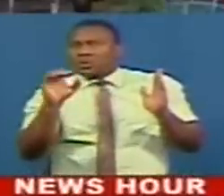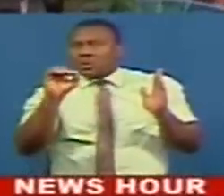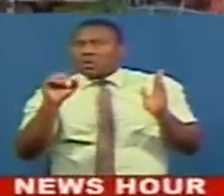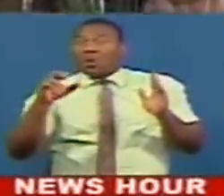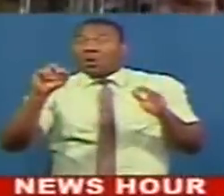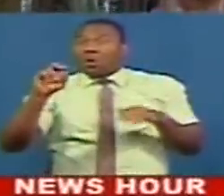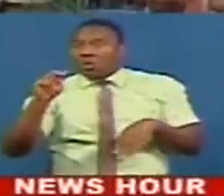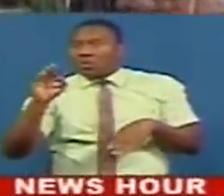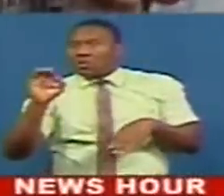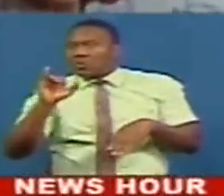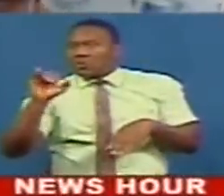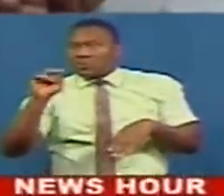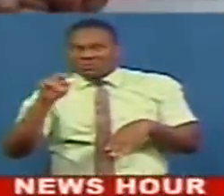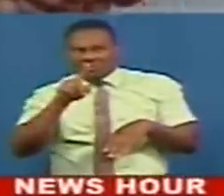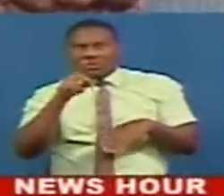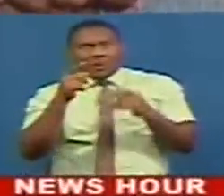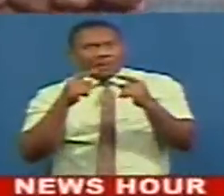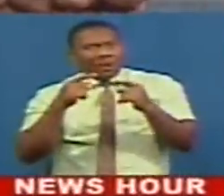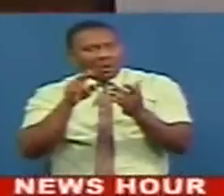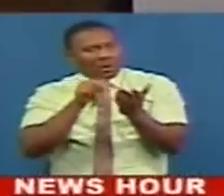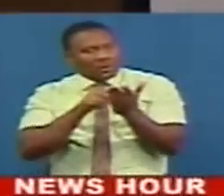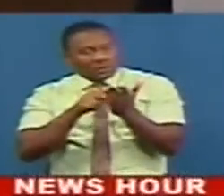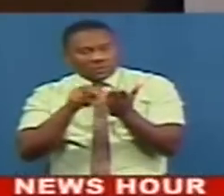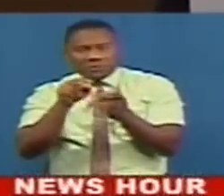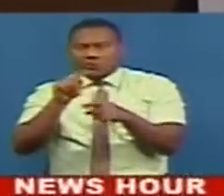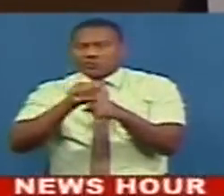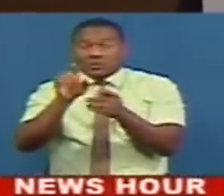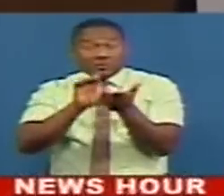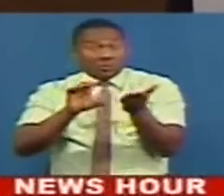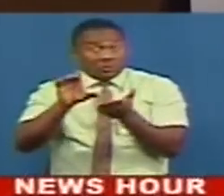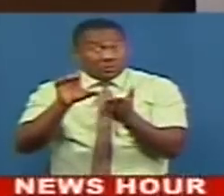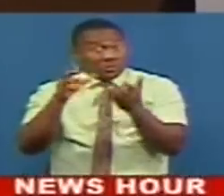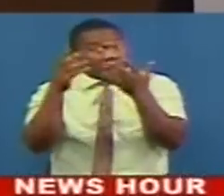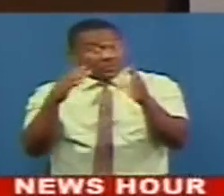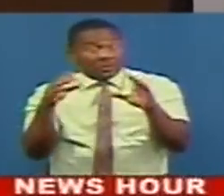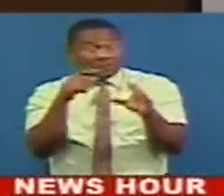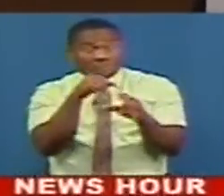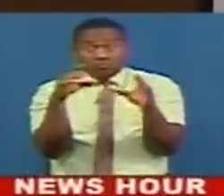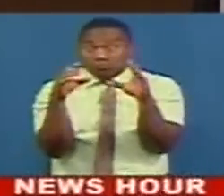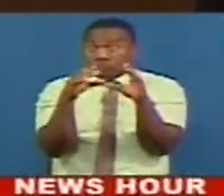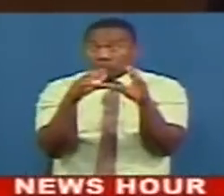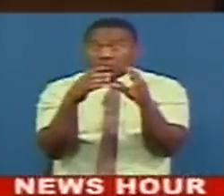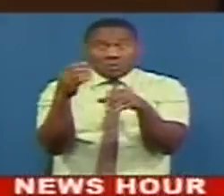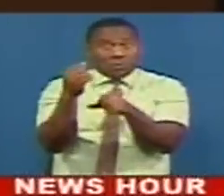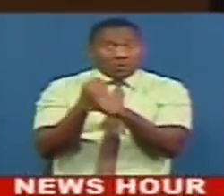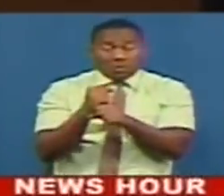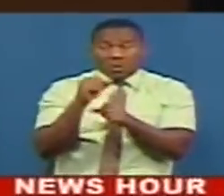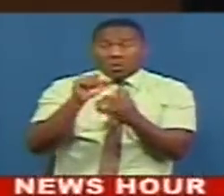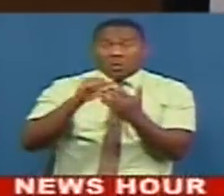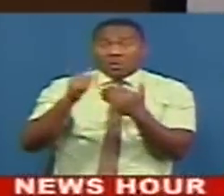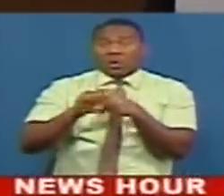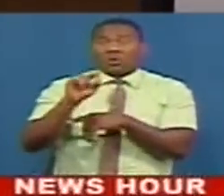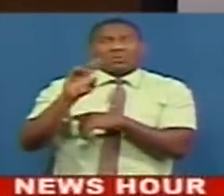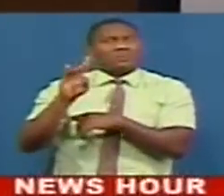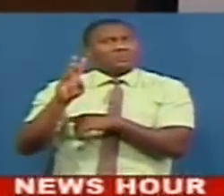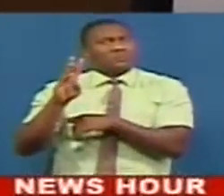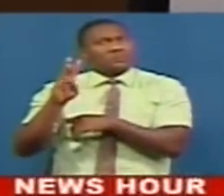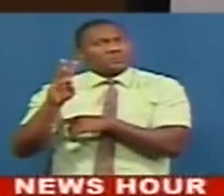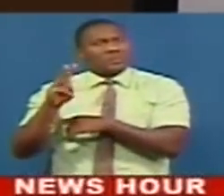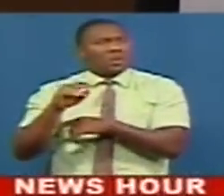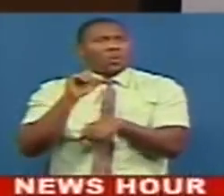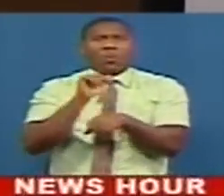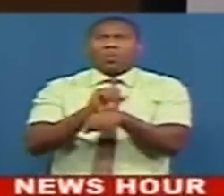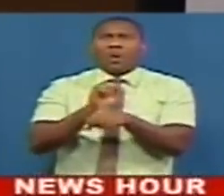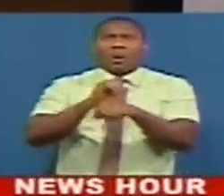Training College and came out successfully. However, since she received her certificate in August 2016, she has not